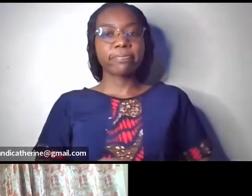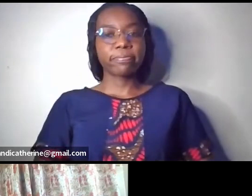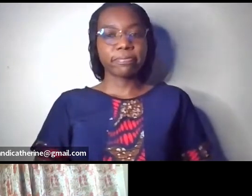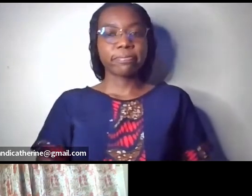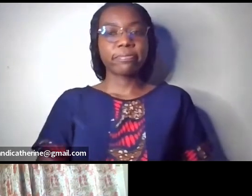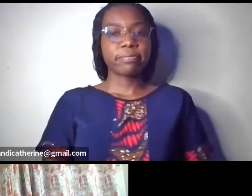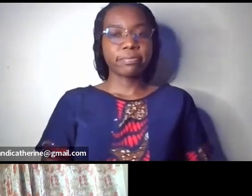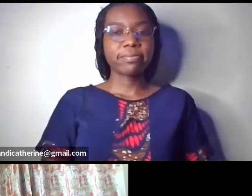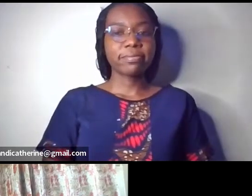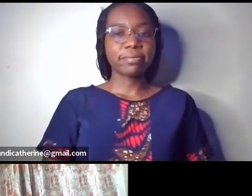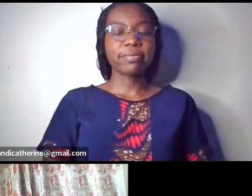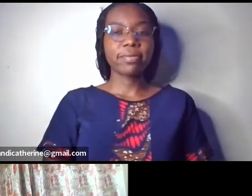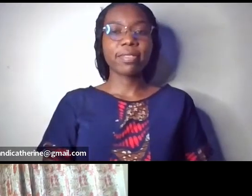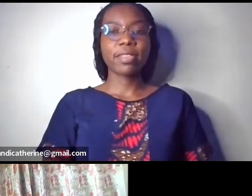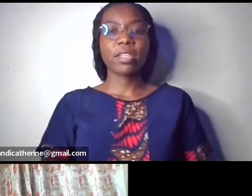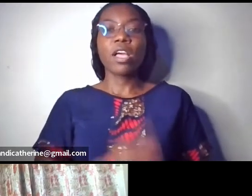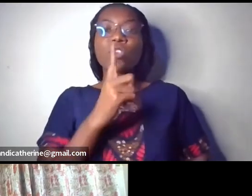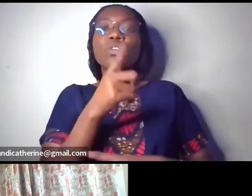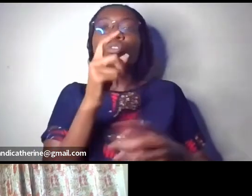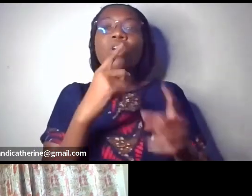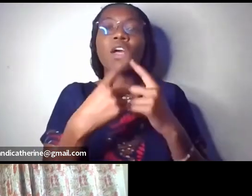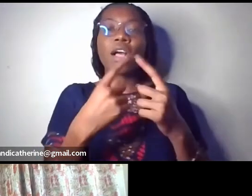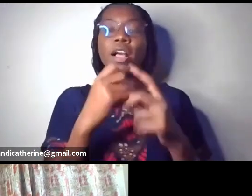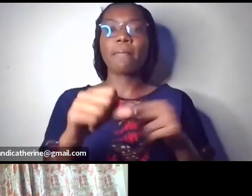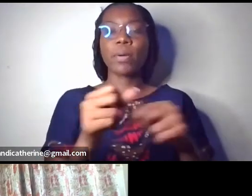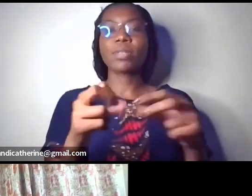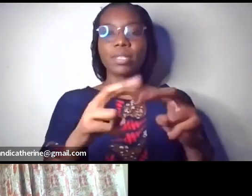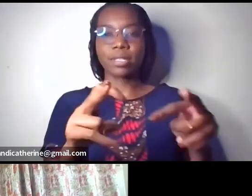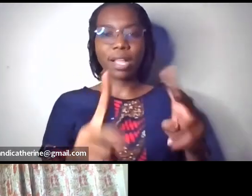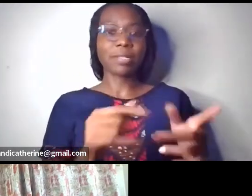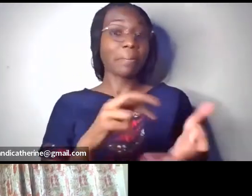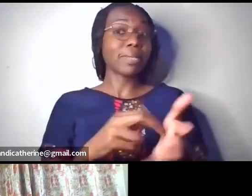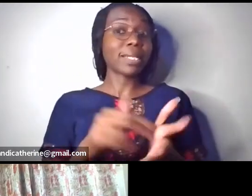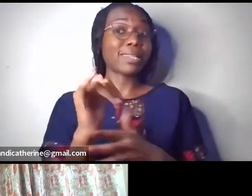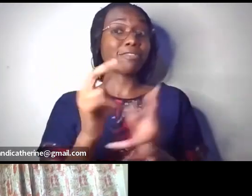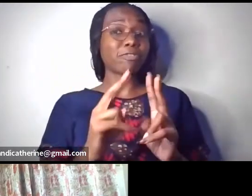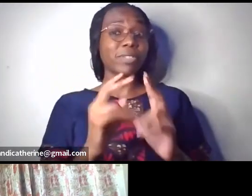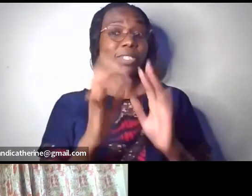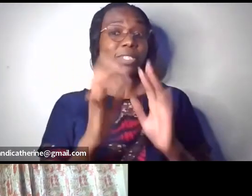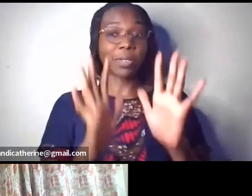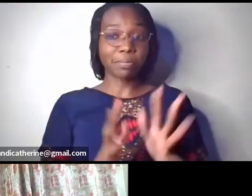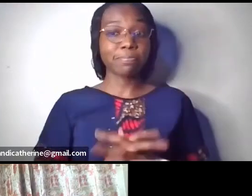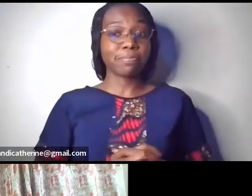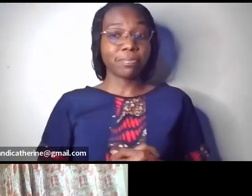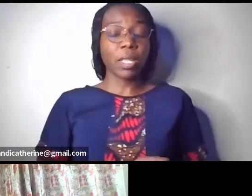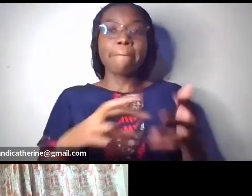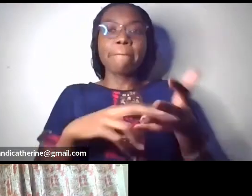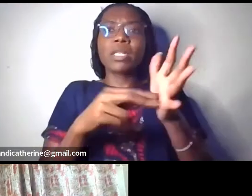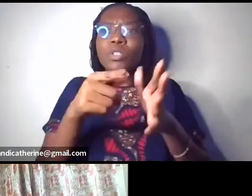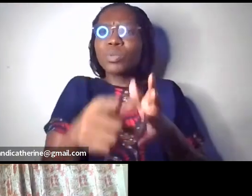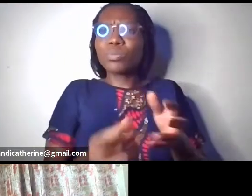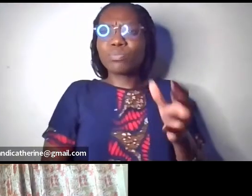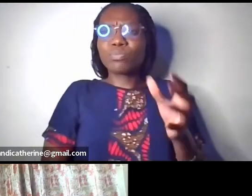Very good, Linnet. Well, you're talking about research, and that concept is very important. Did you formulate